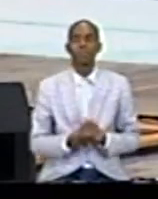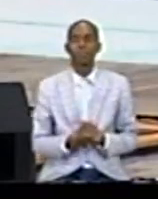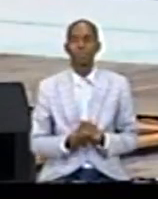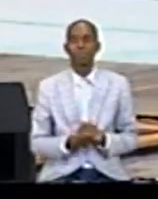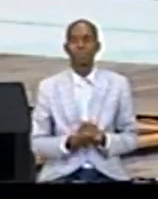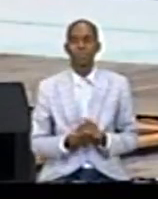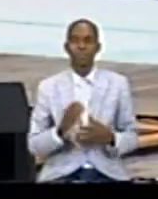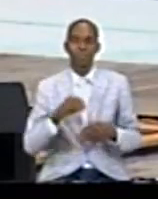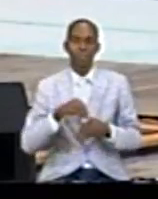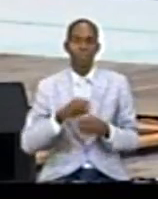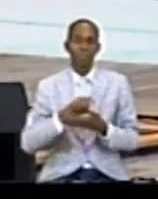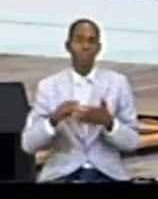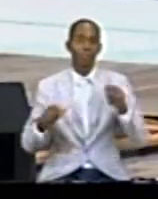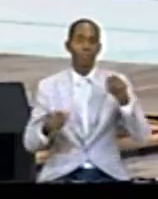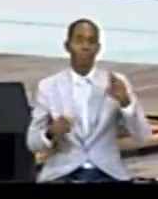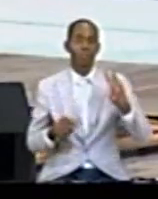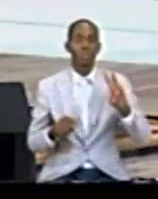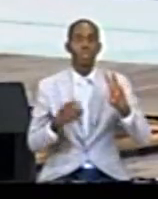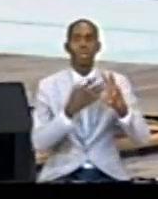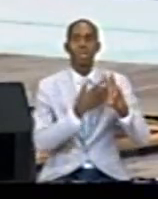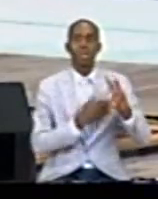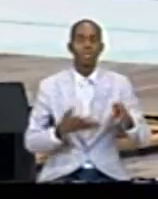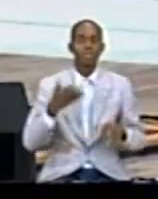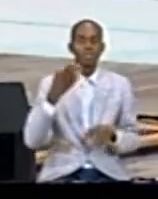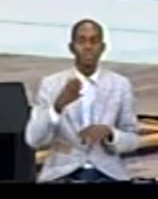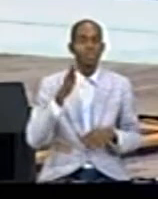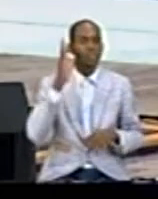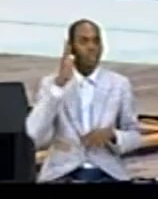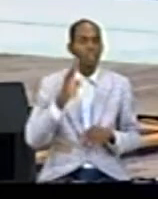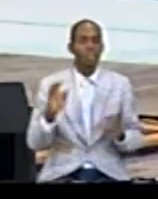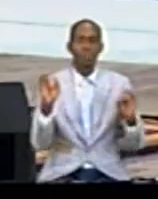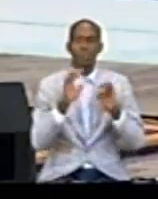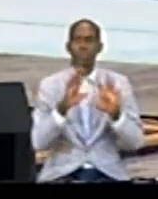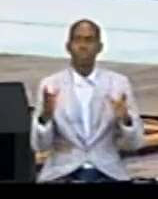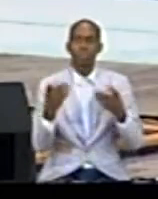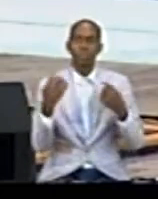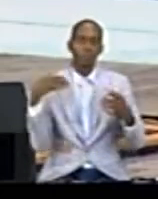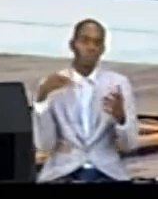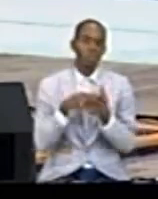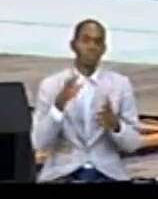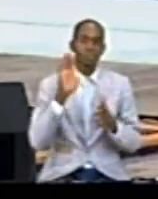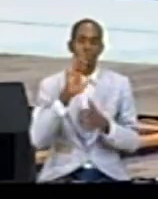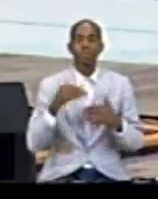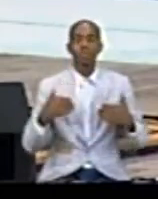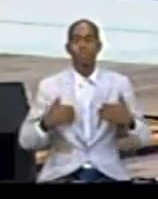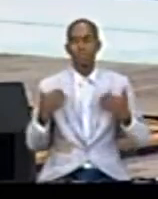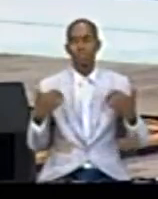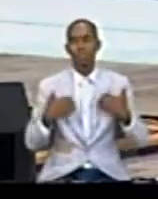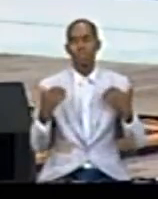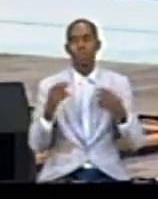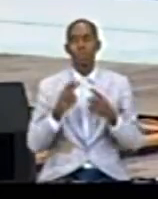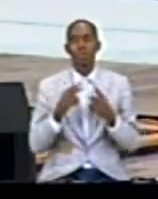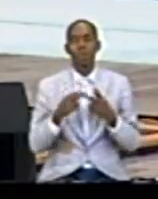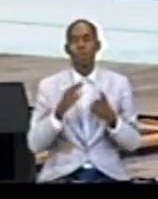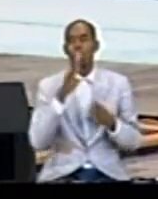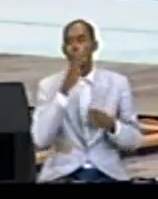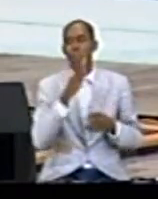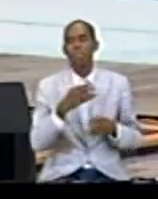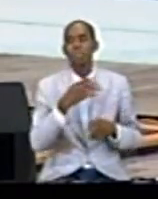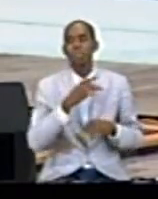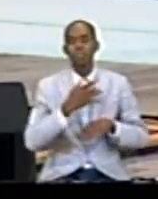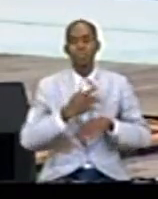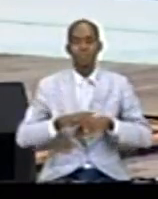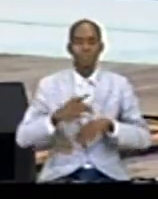Verse 26, and there shall nothing cast their young, nor be barren in